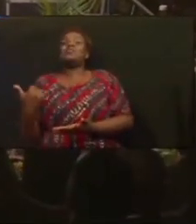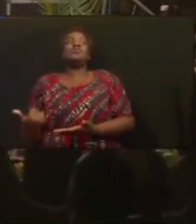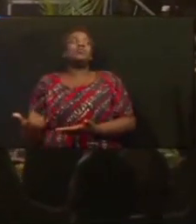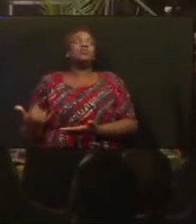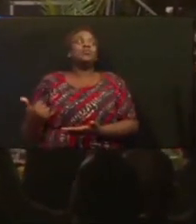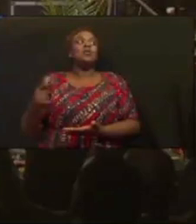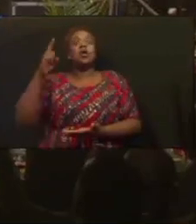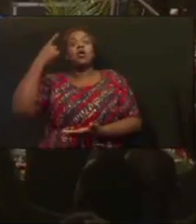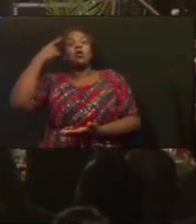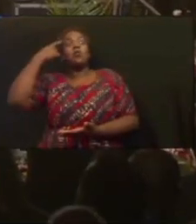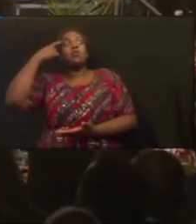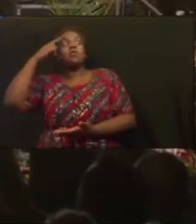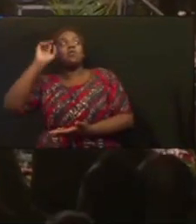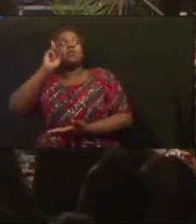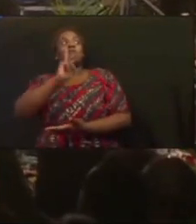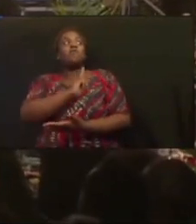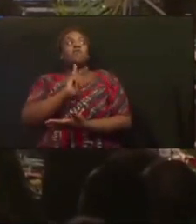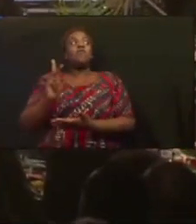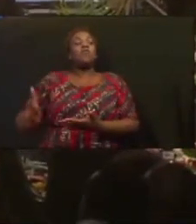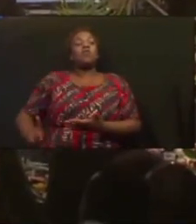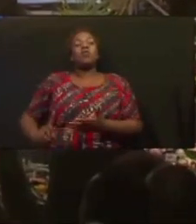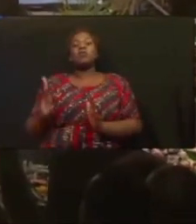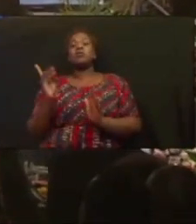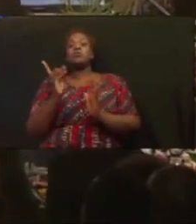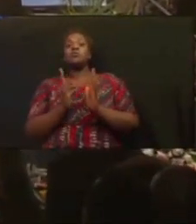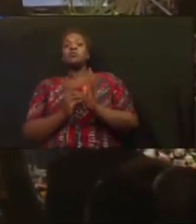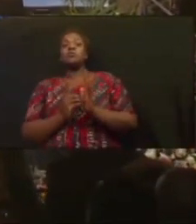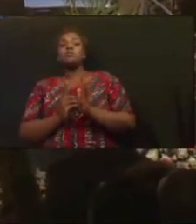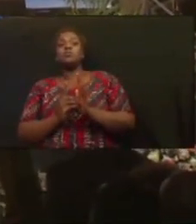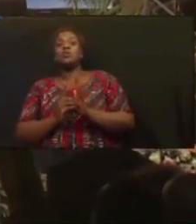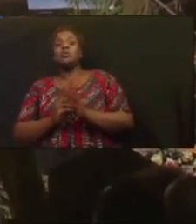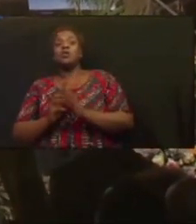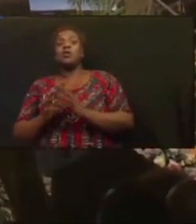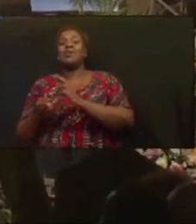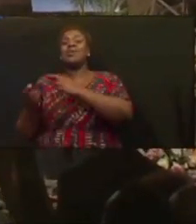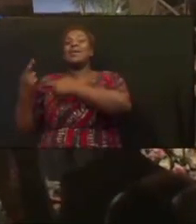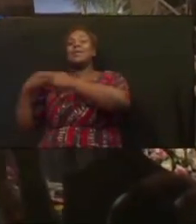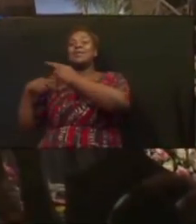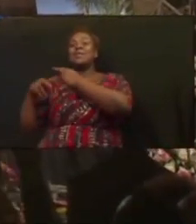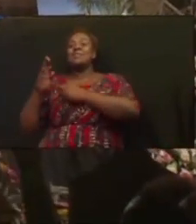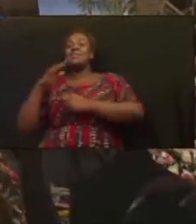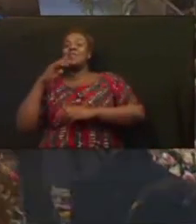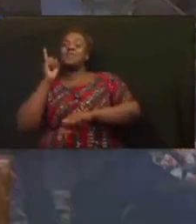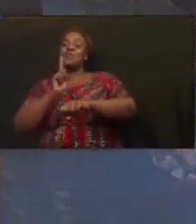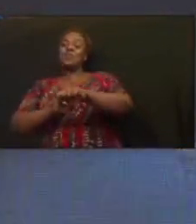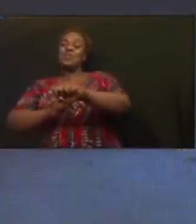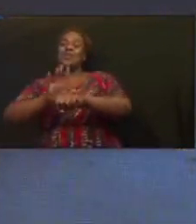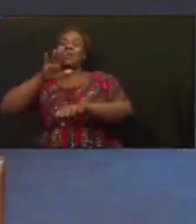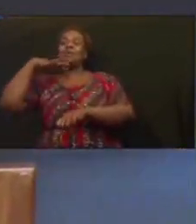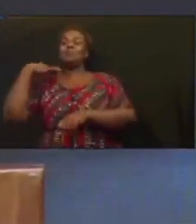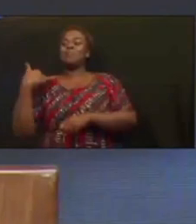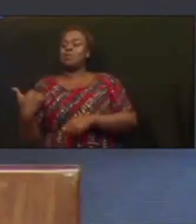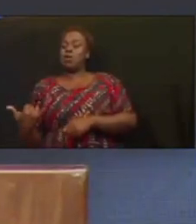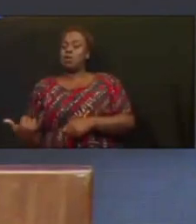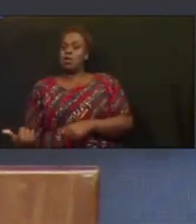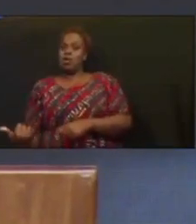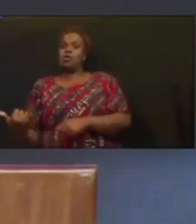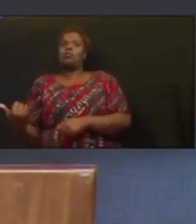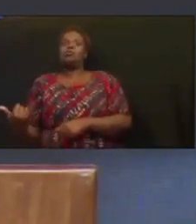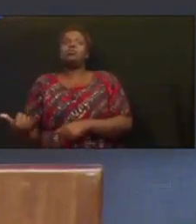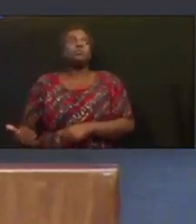for the kings to be born, for revival to return, for the kings